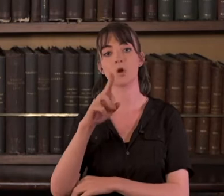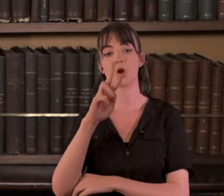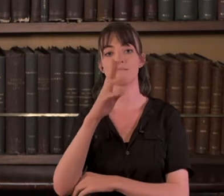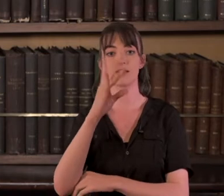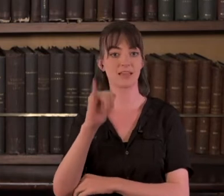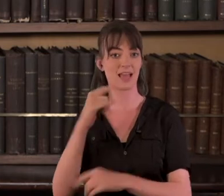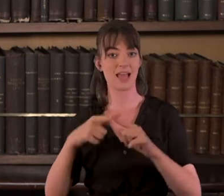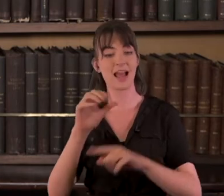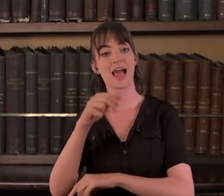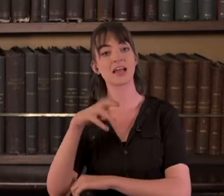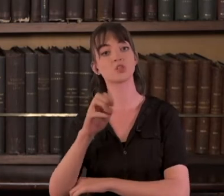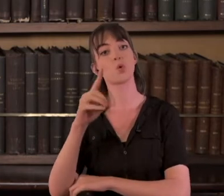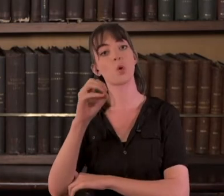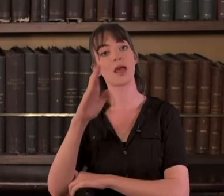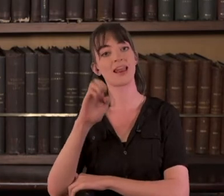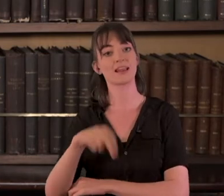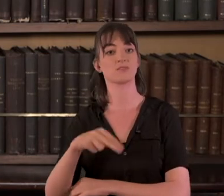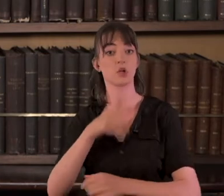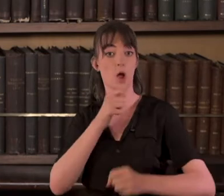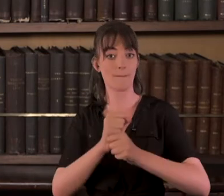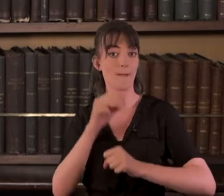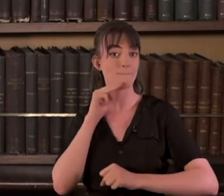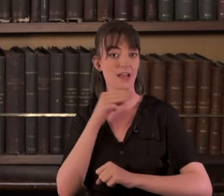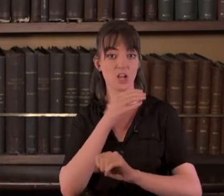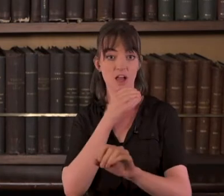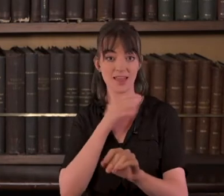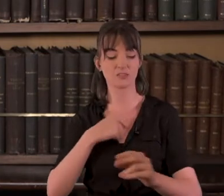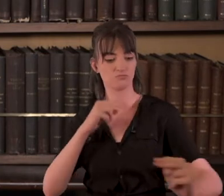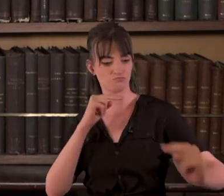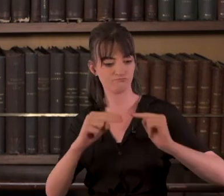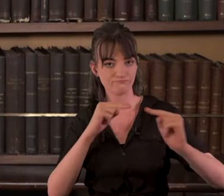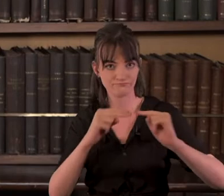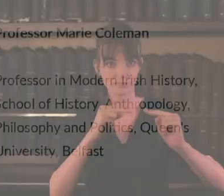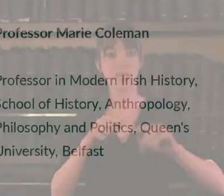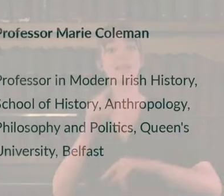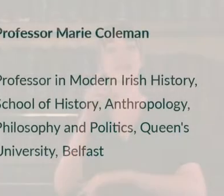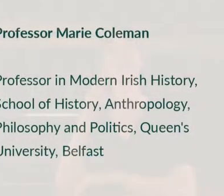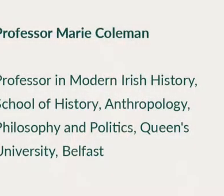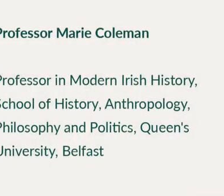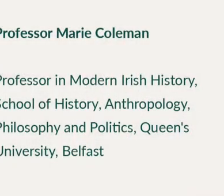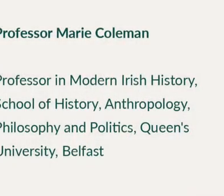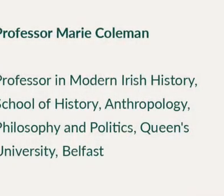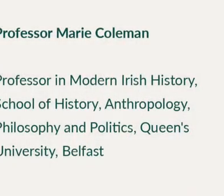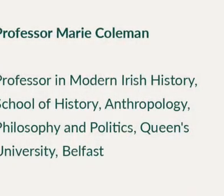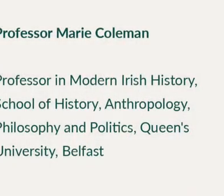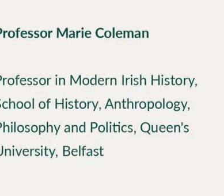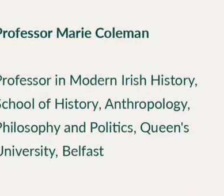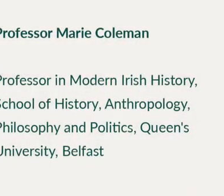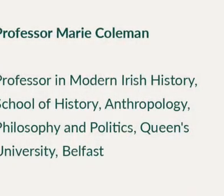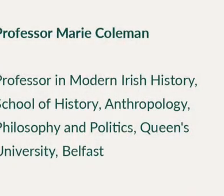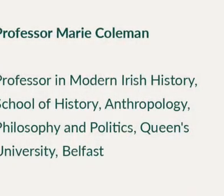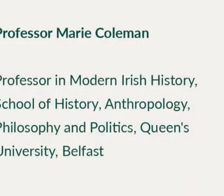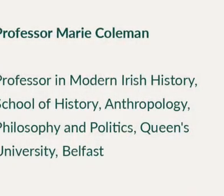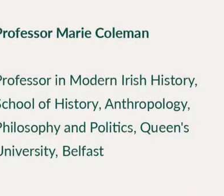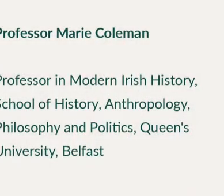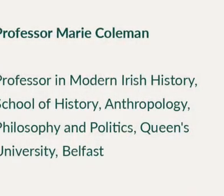Michael Collins and the negotiations chaired by journalist and broadcaster David McCullough, we are here this evening in the Royal Irish